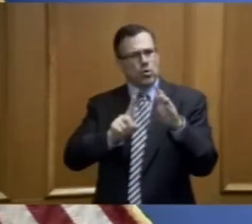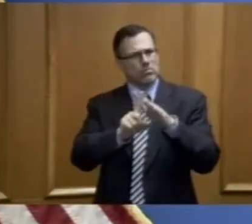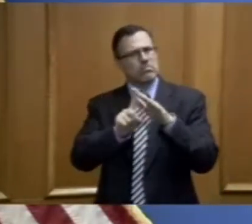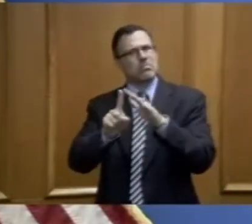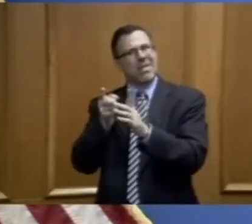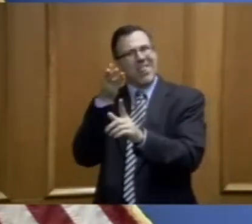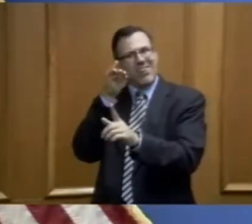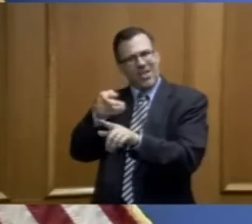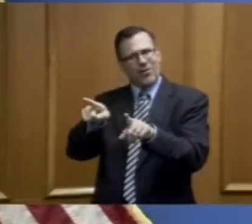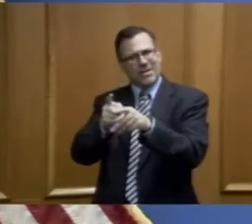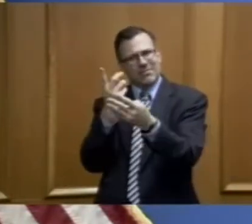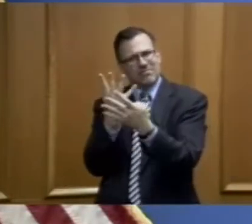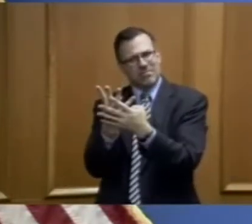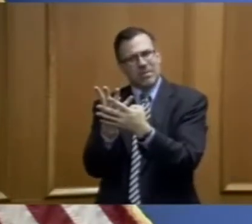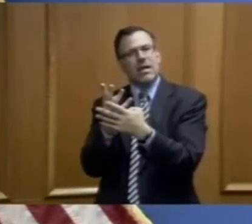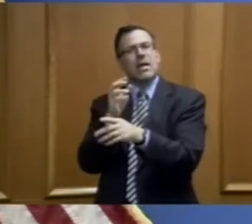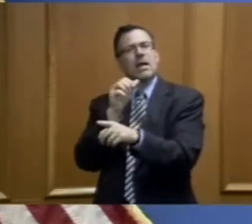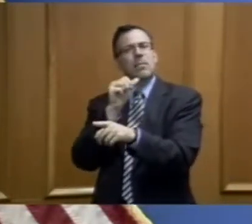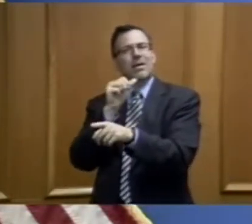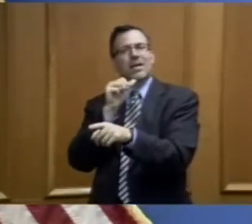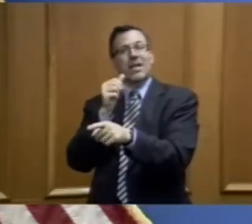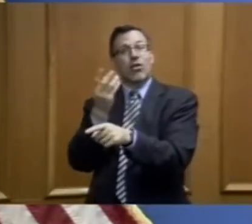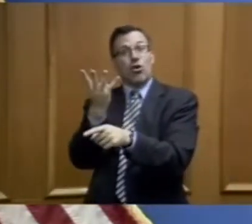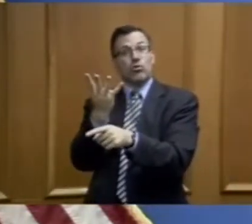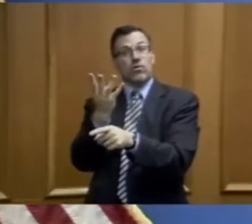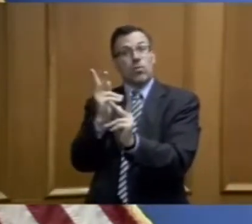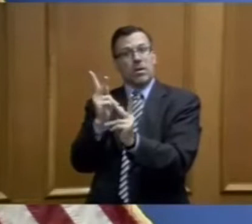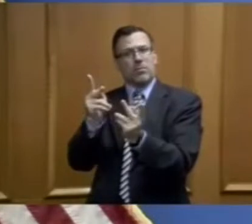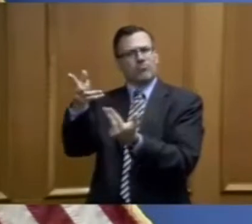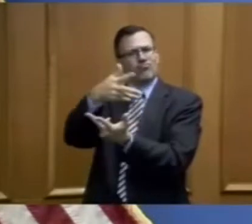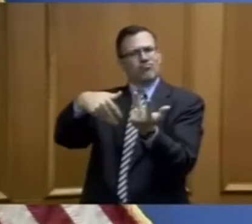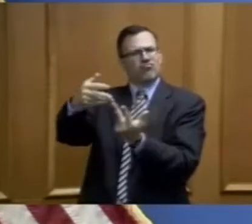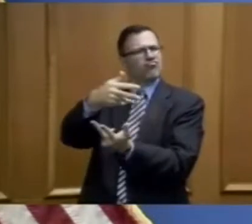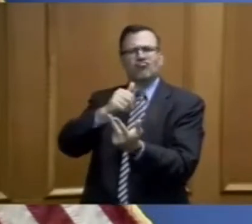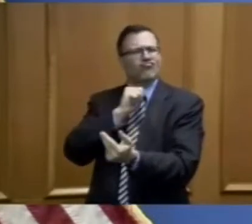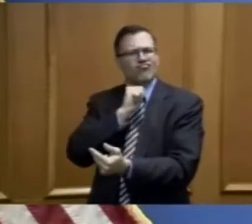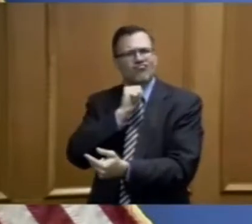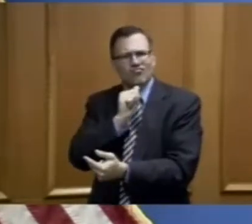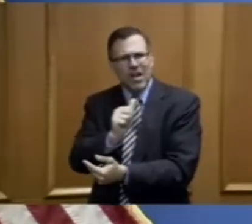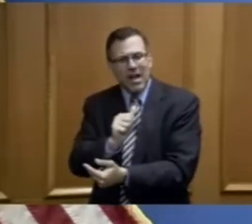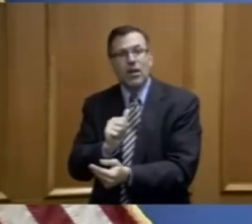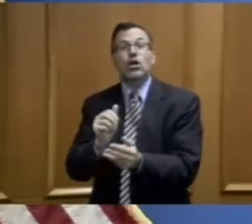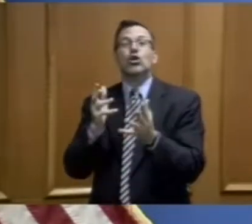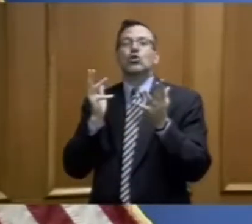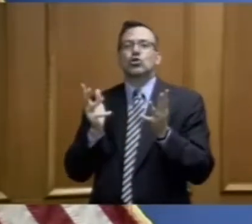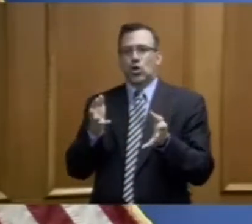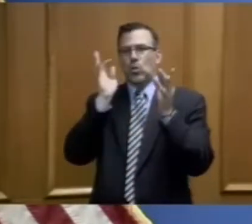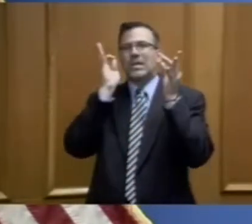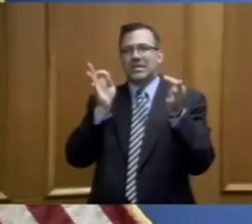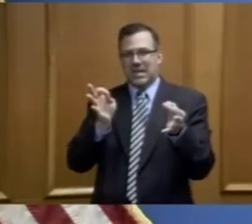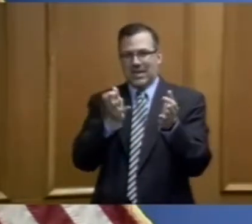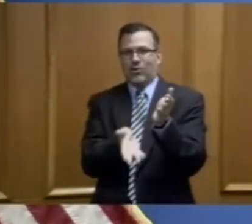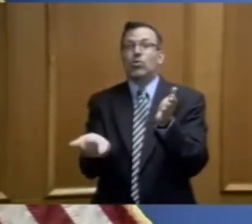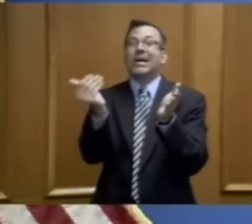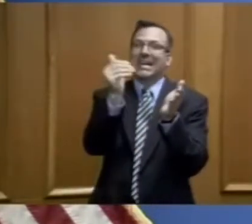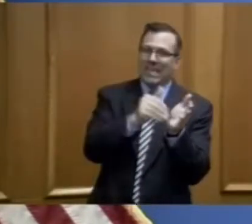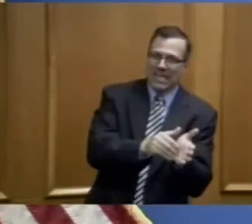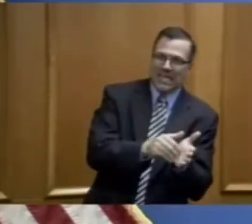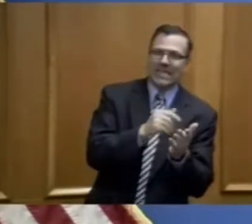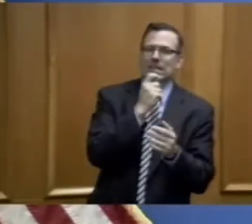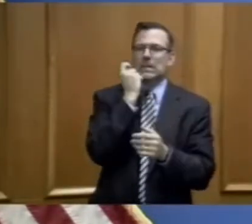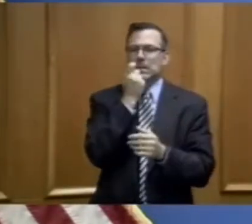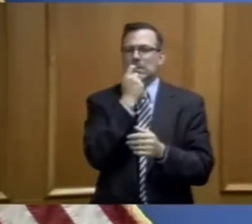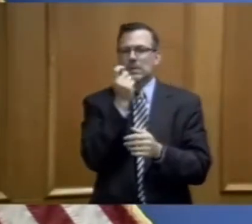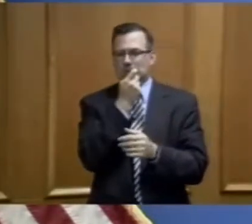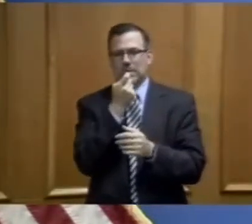cases seem to be unrelated to one another, we are undertaking another mass testing at that facility. So all